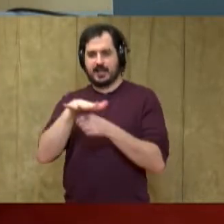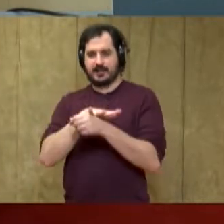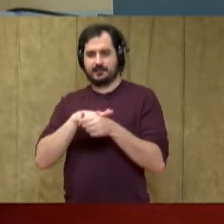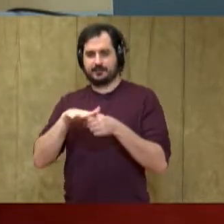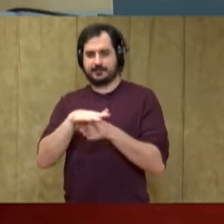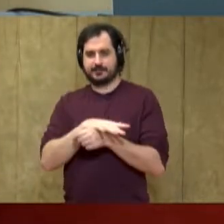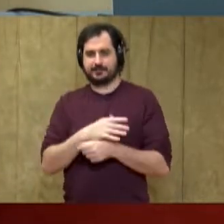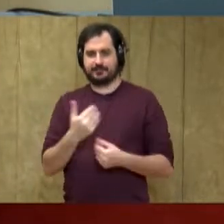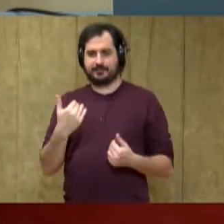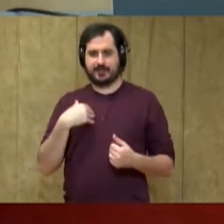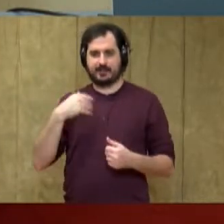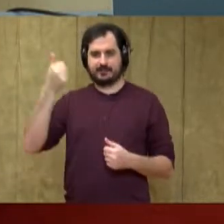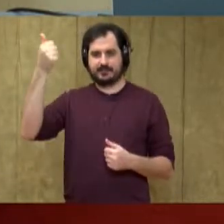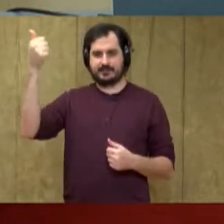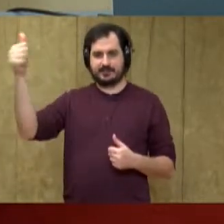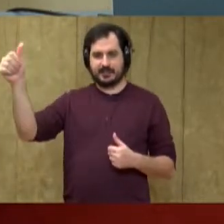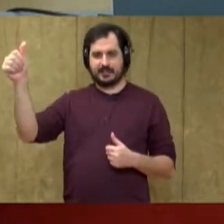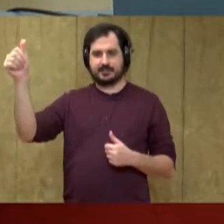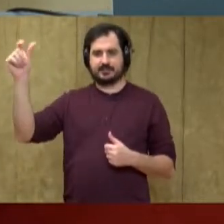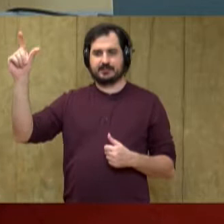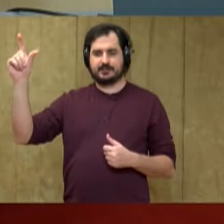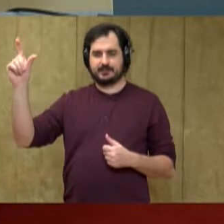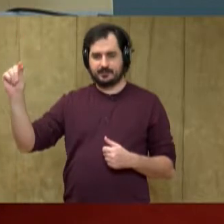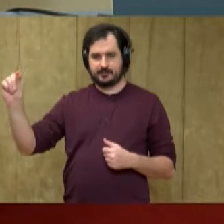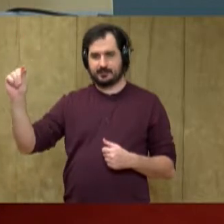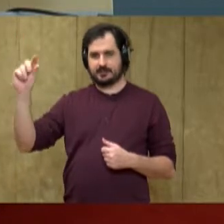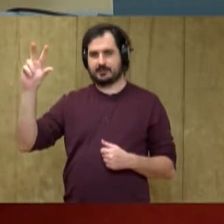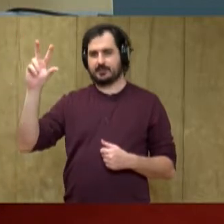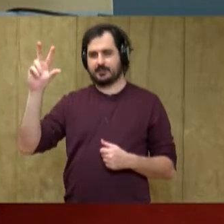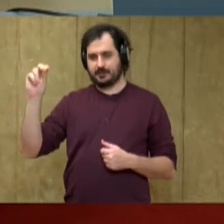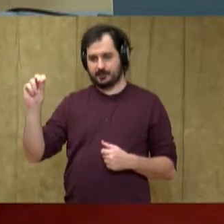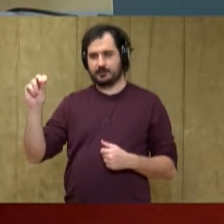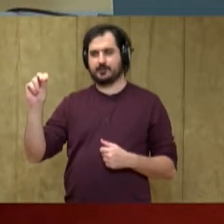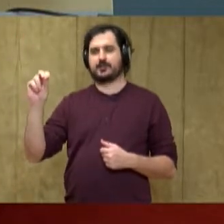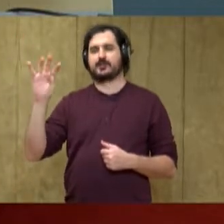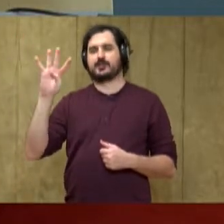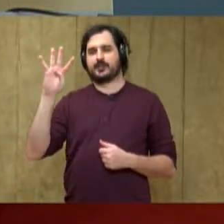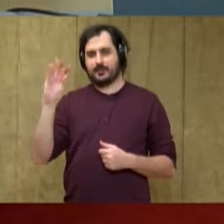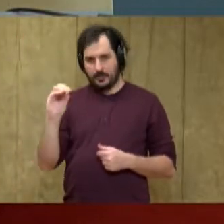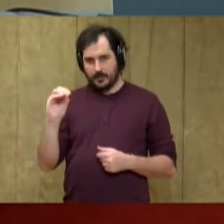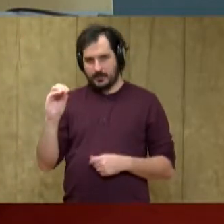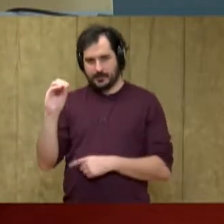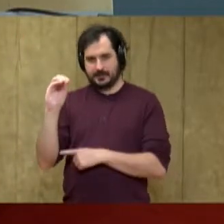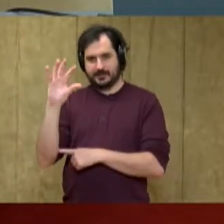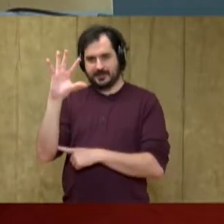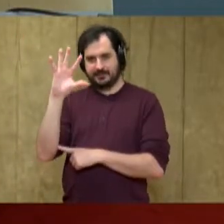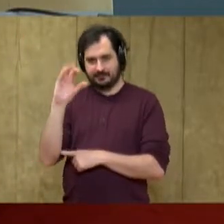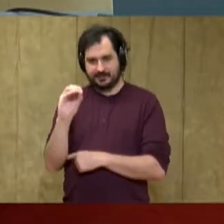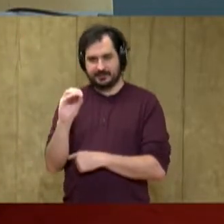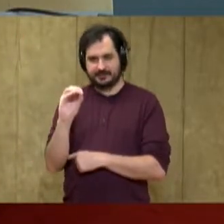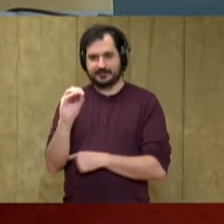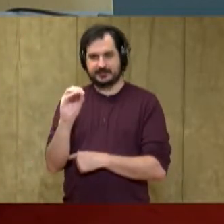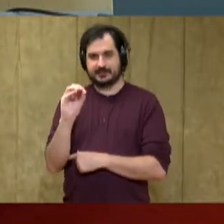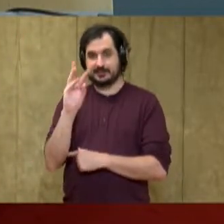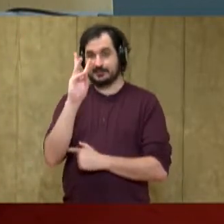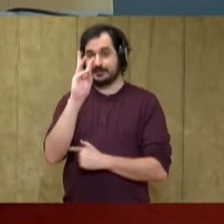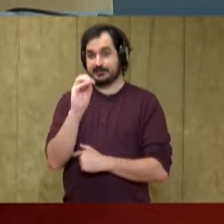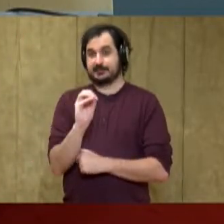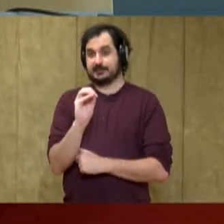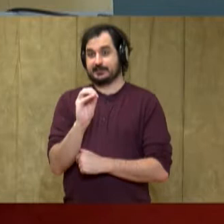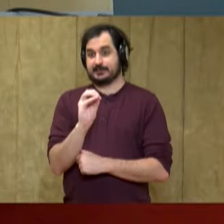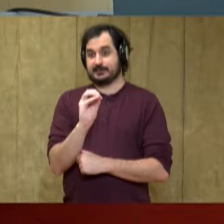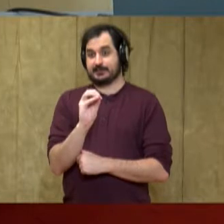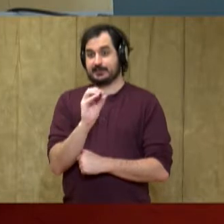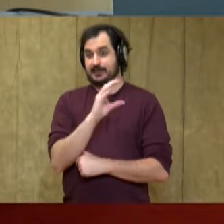We have 10, 20, 30, 40, 50,